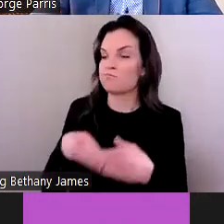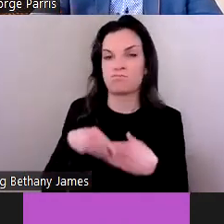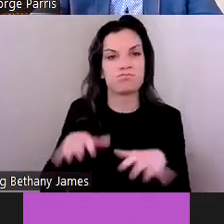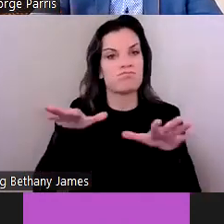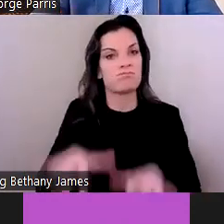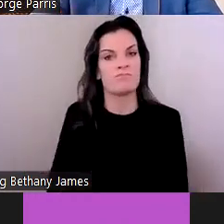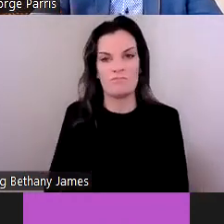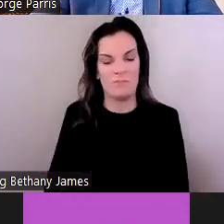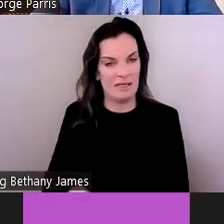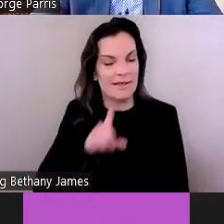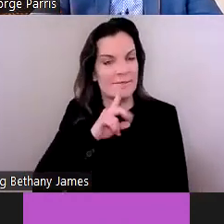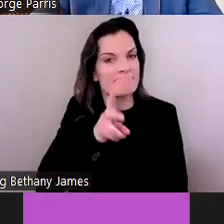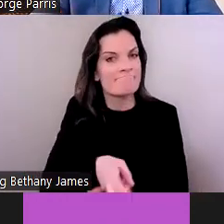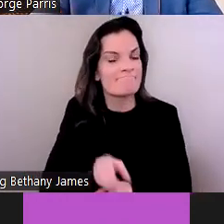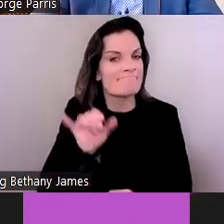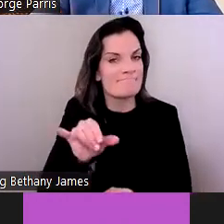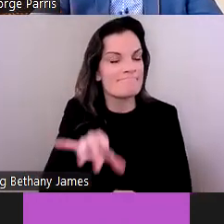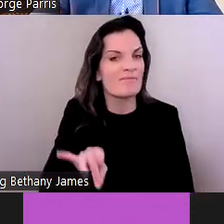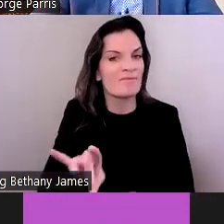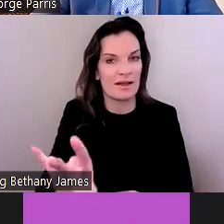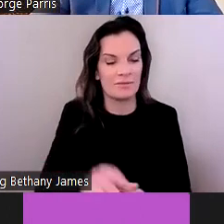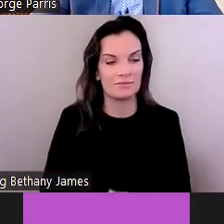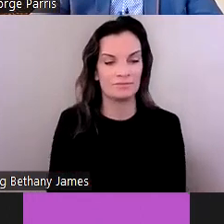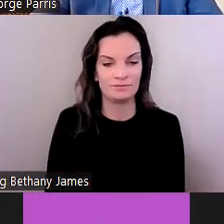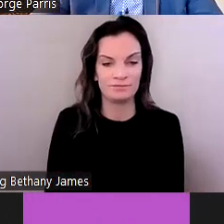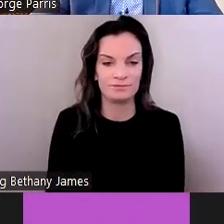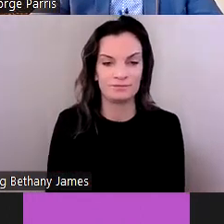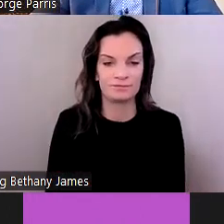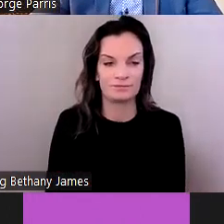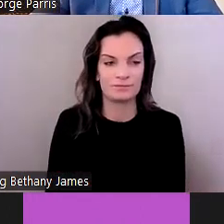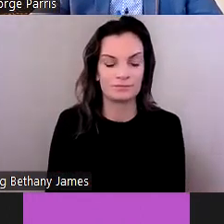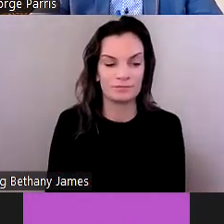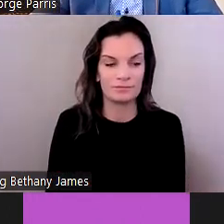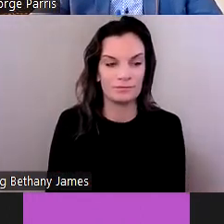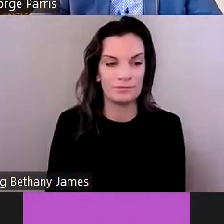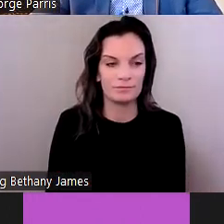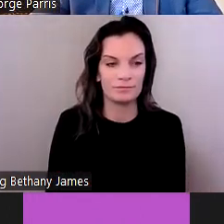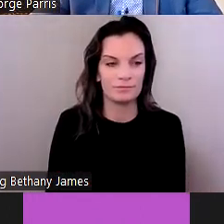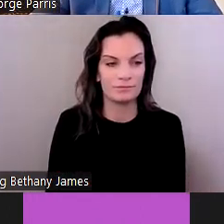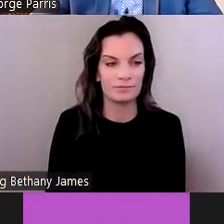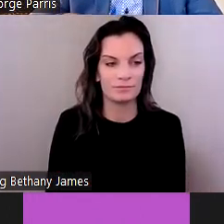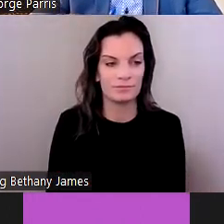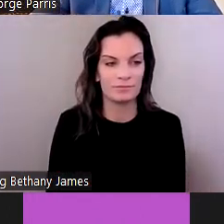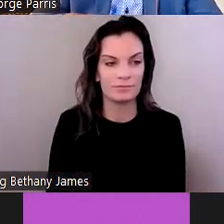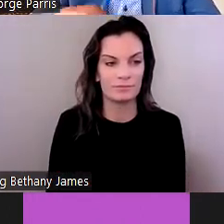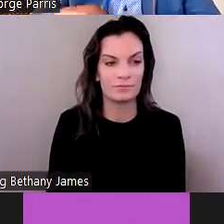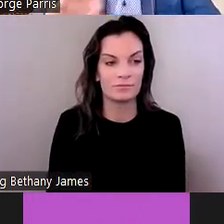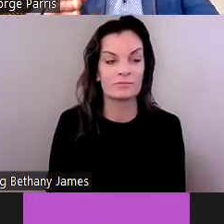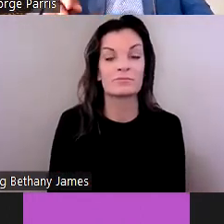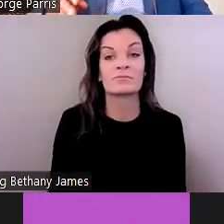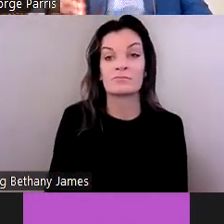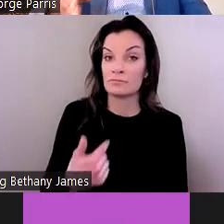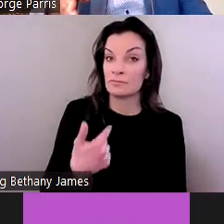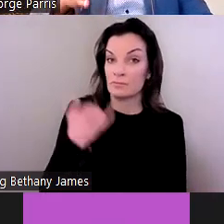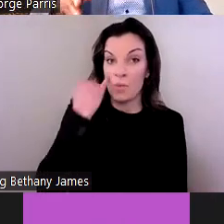of employees feel comfortable using company-related health services. So again,